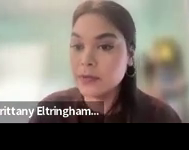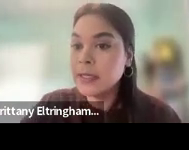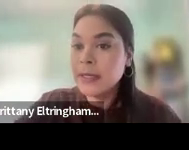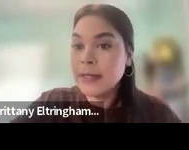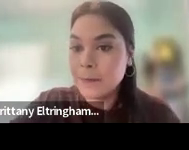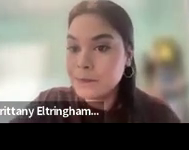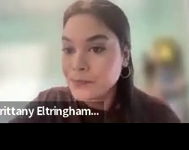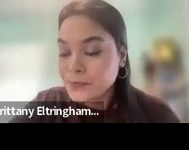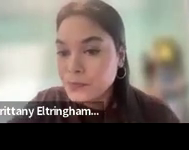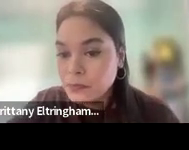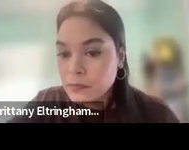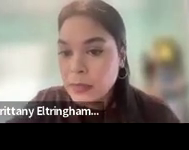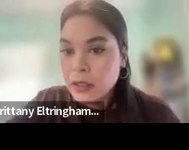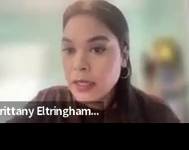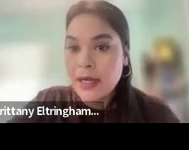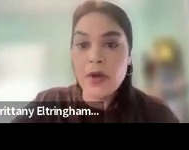to talk to.